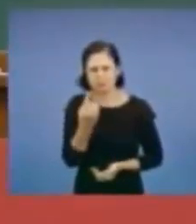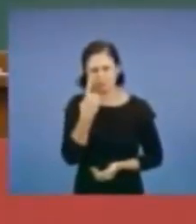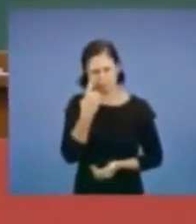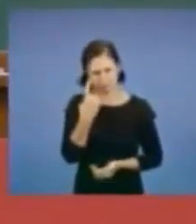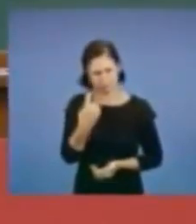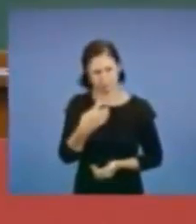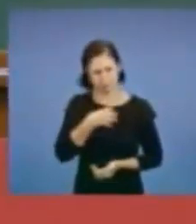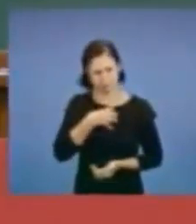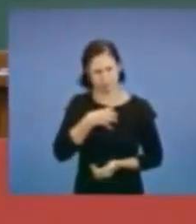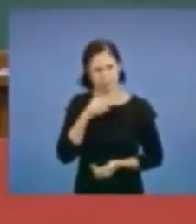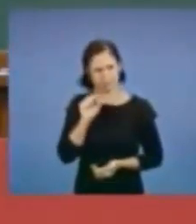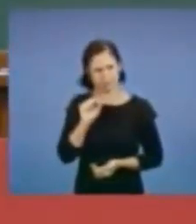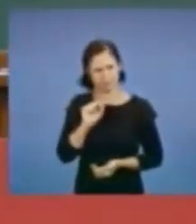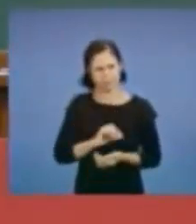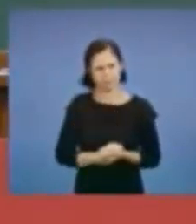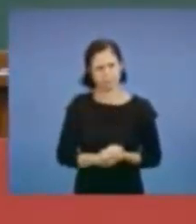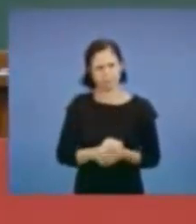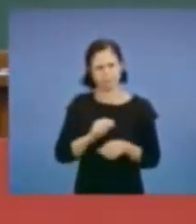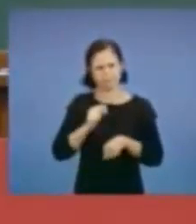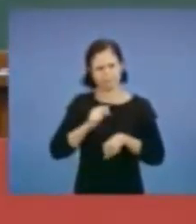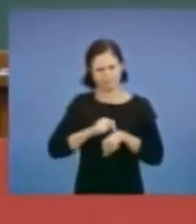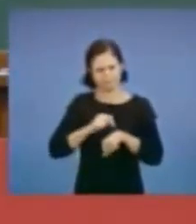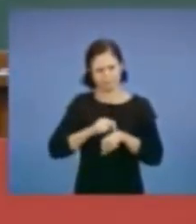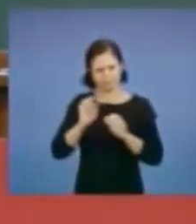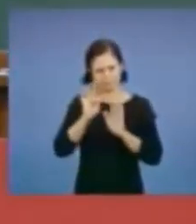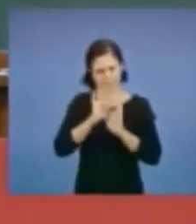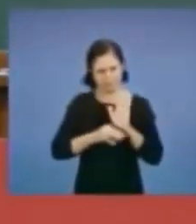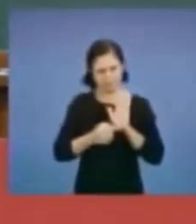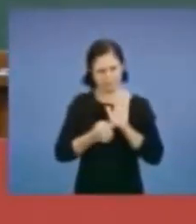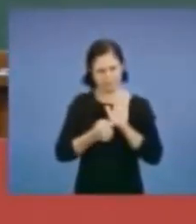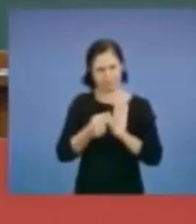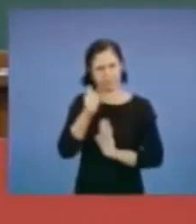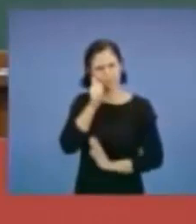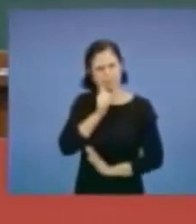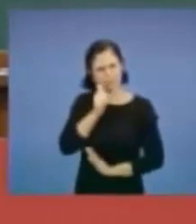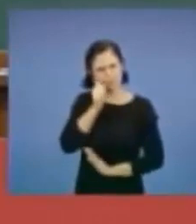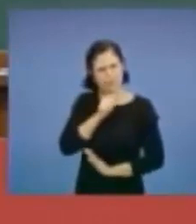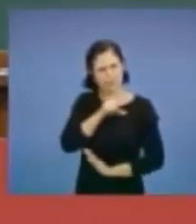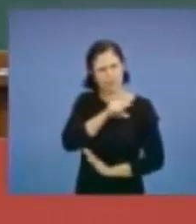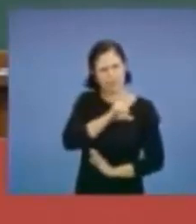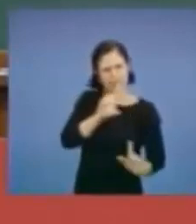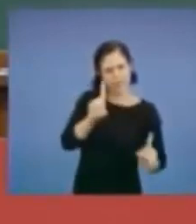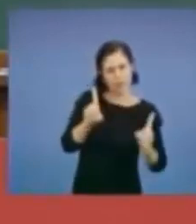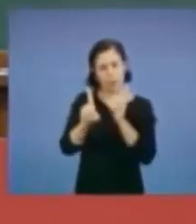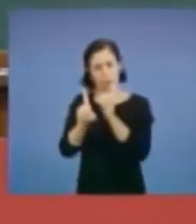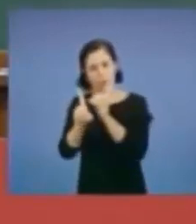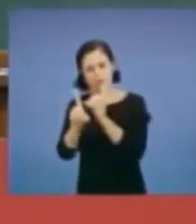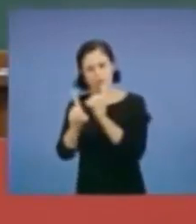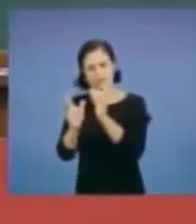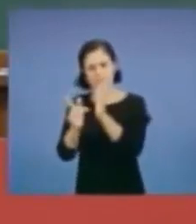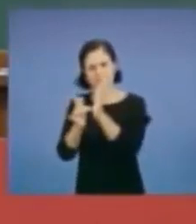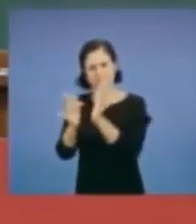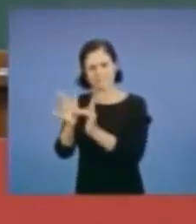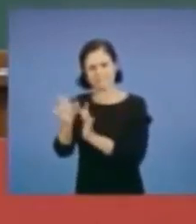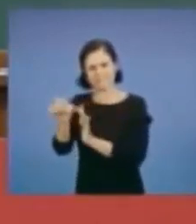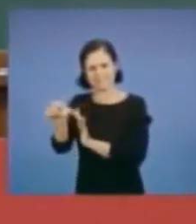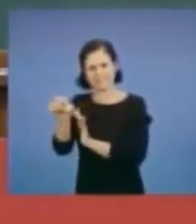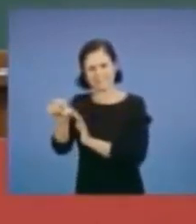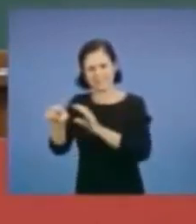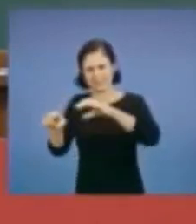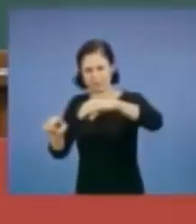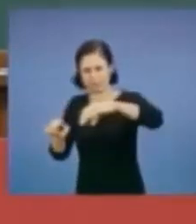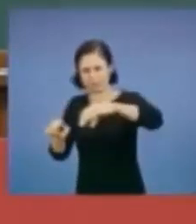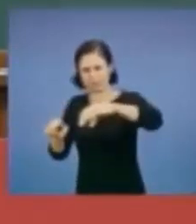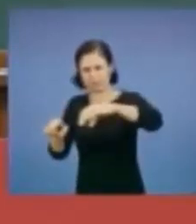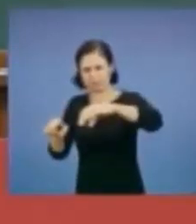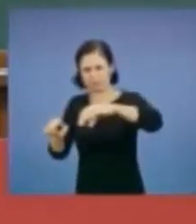you can complete it. So I just want to speak of an aspect. It's when the text speaks of a woman that meets the Lord